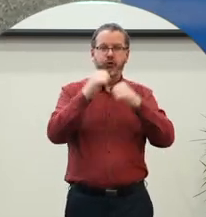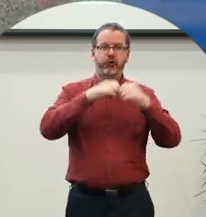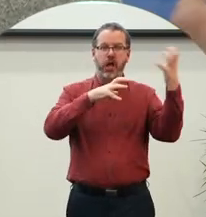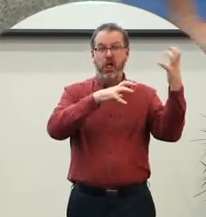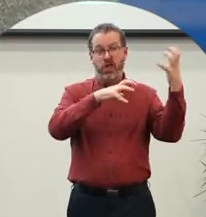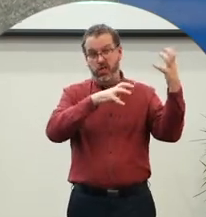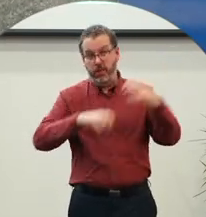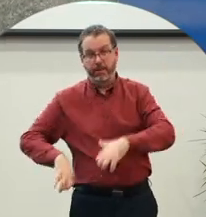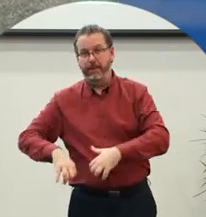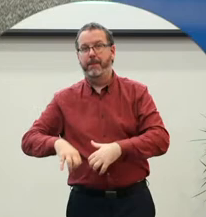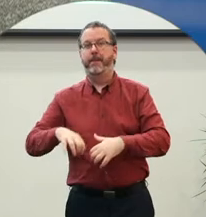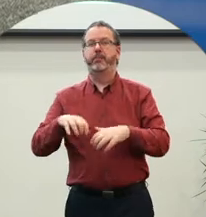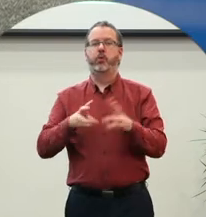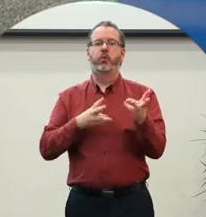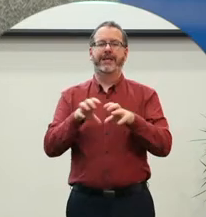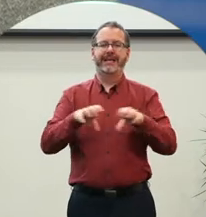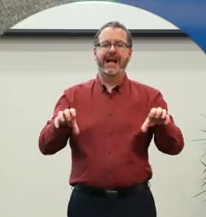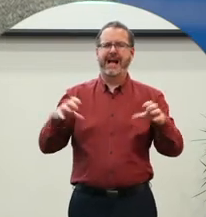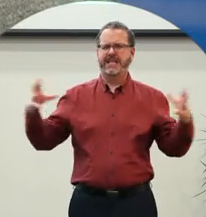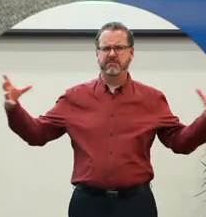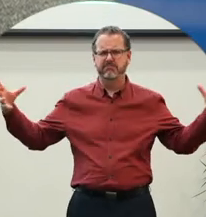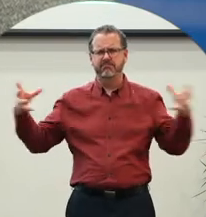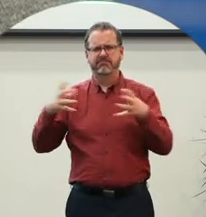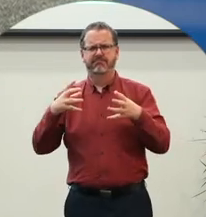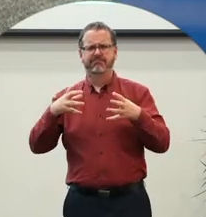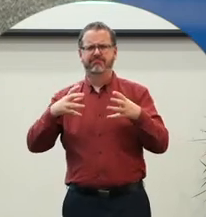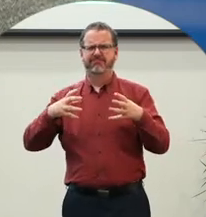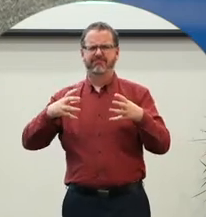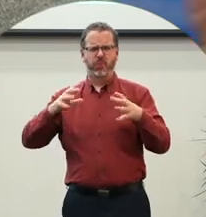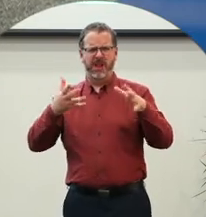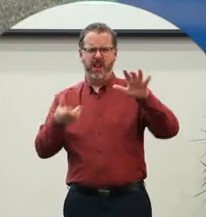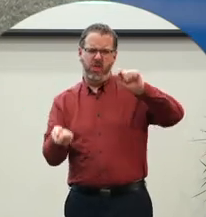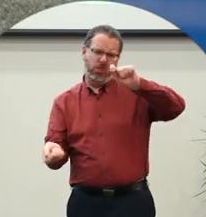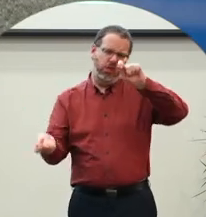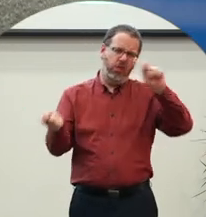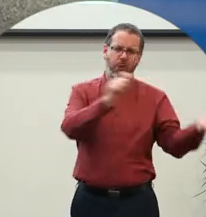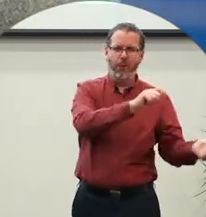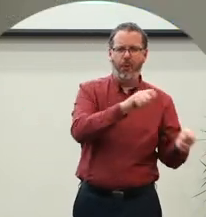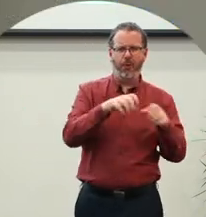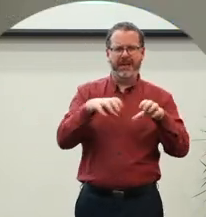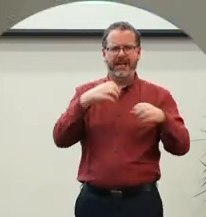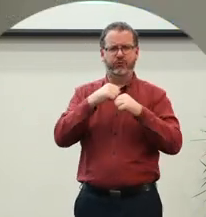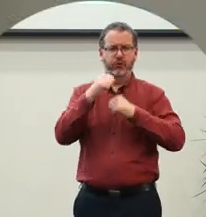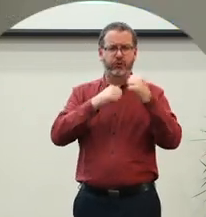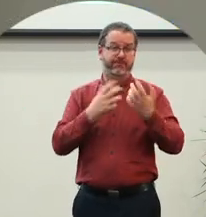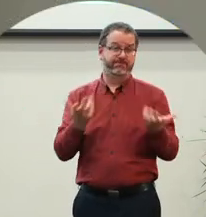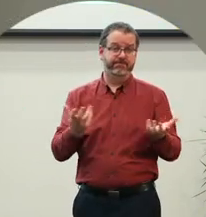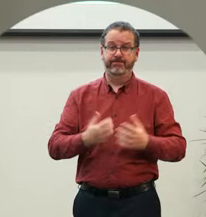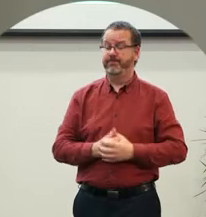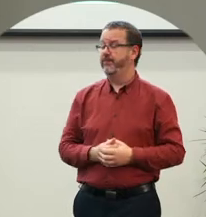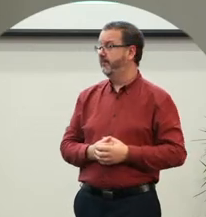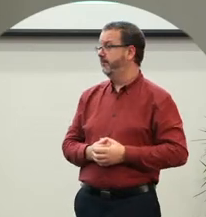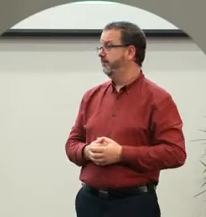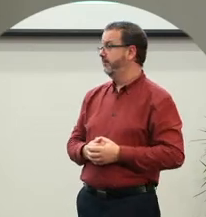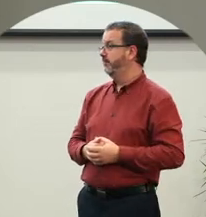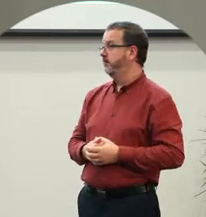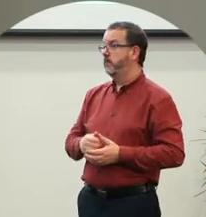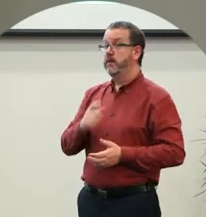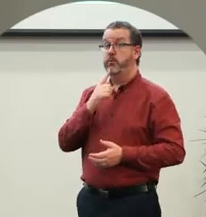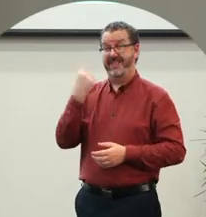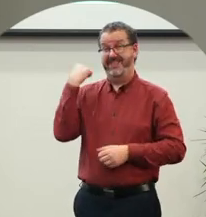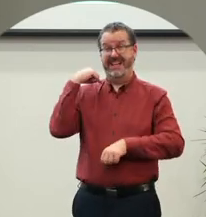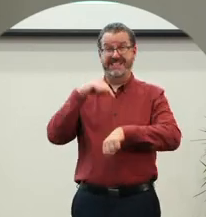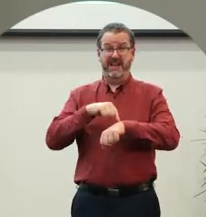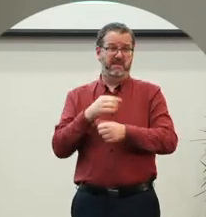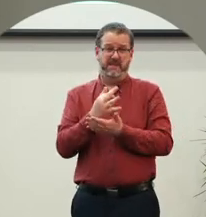have the giant peasant revolution that will overthrow the whole class system in Britain. You must have been one of the few people at that time who believed that.